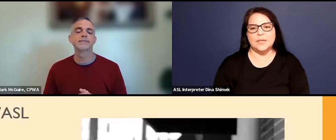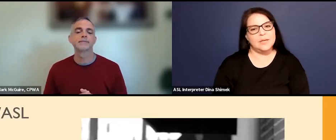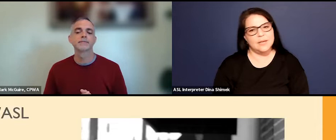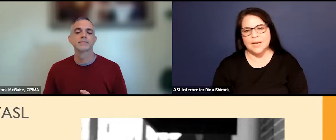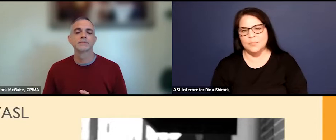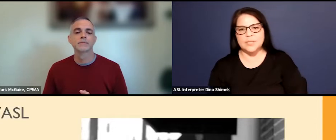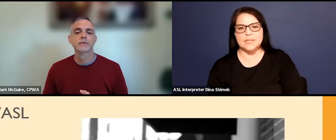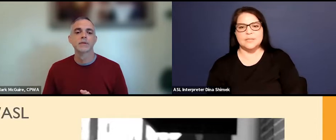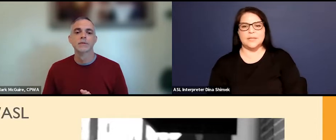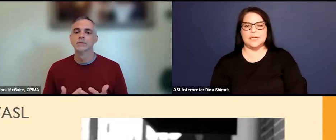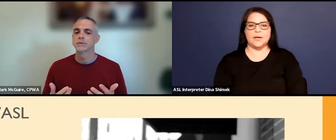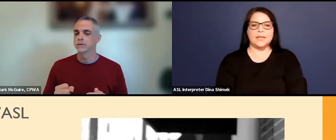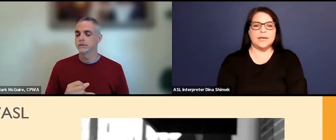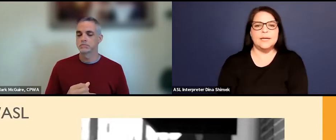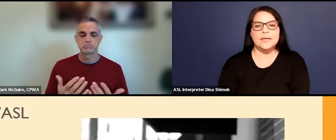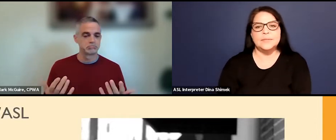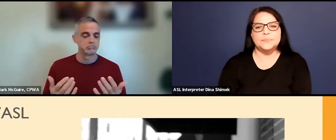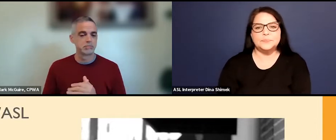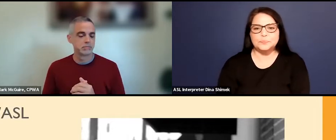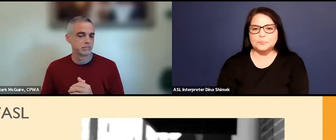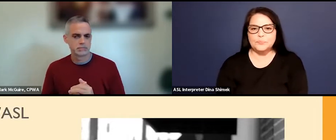with gaining more accessibility online.